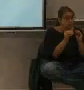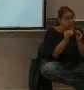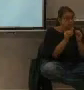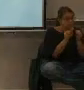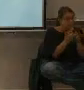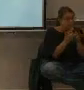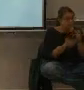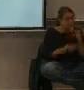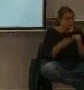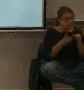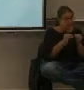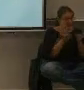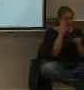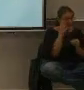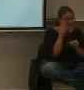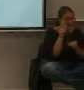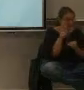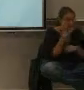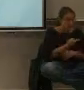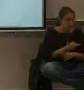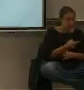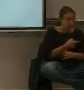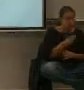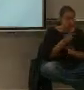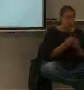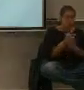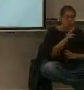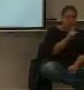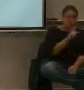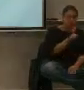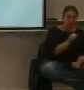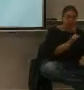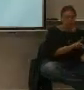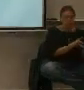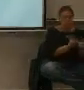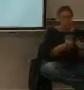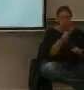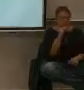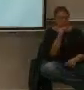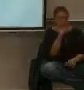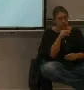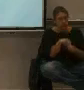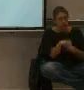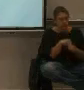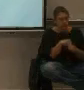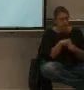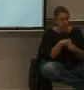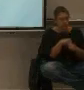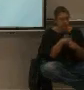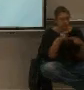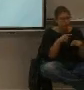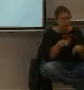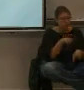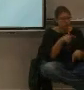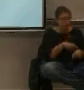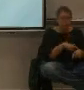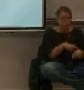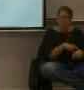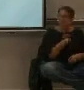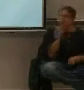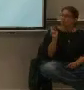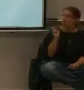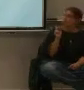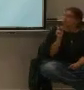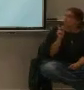day. Same thing. So growth rate can also be related to nutrient concentrations over the long term.